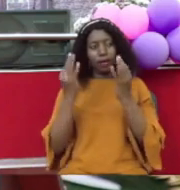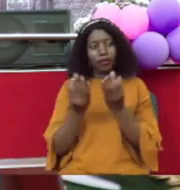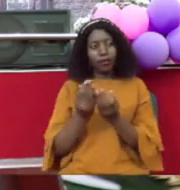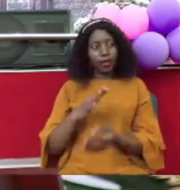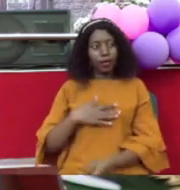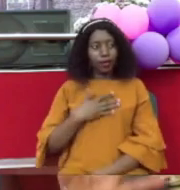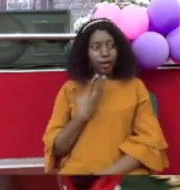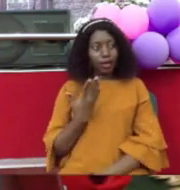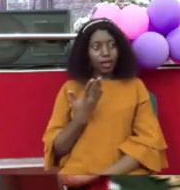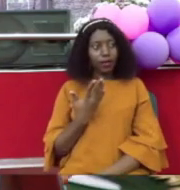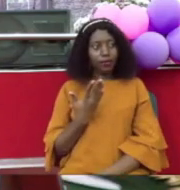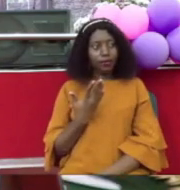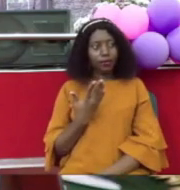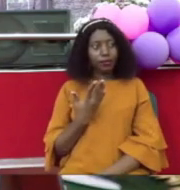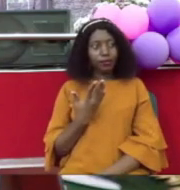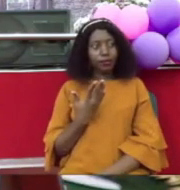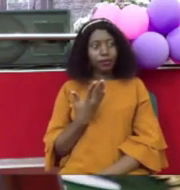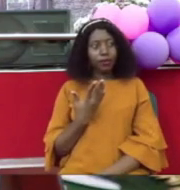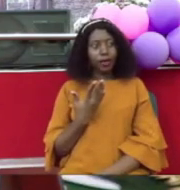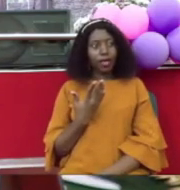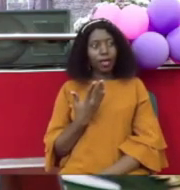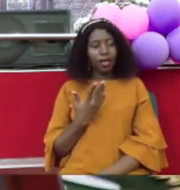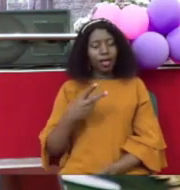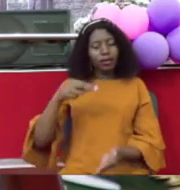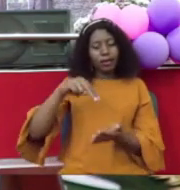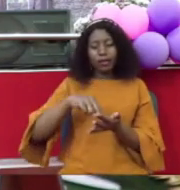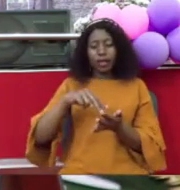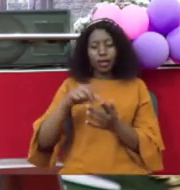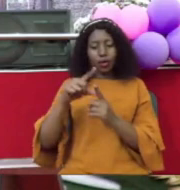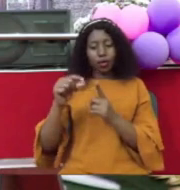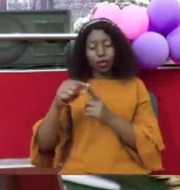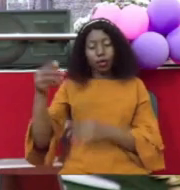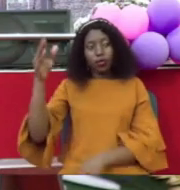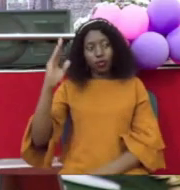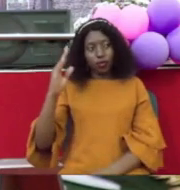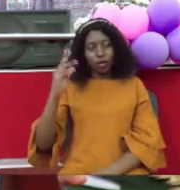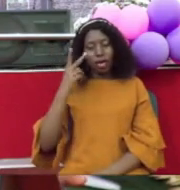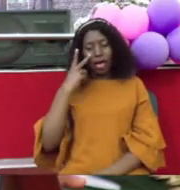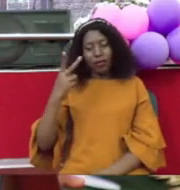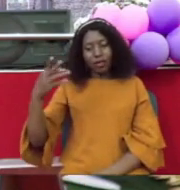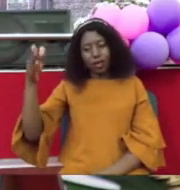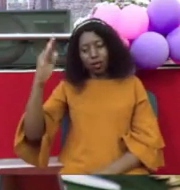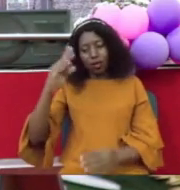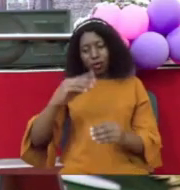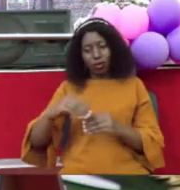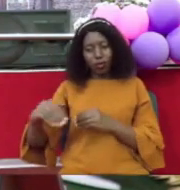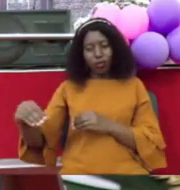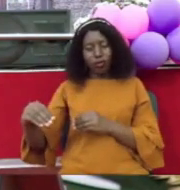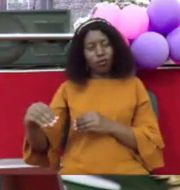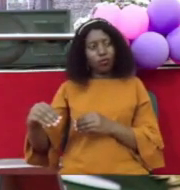ya and just standing on the word of God. Na nikisimama tu kwa neno la Mungu. I've seen God move. Nimeona Mungu akitembea.